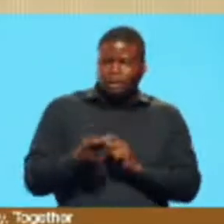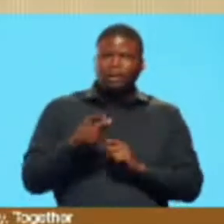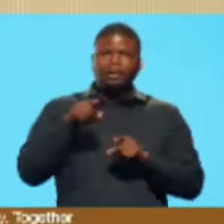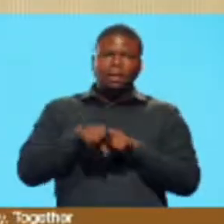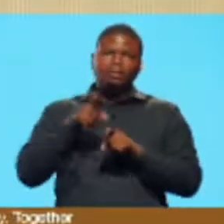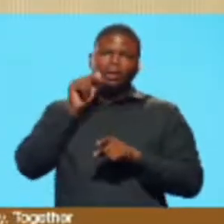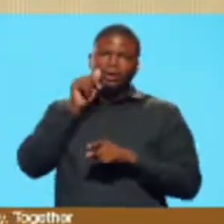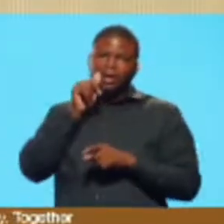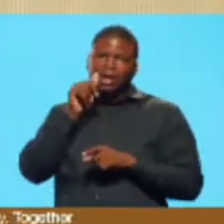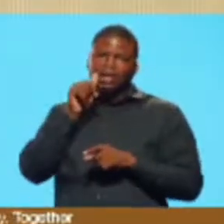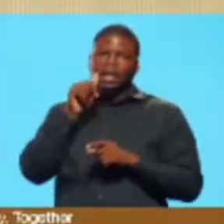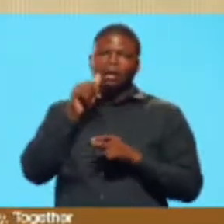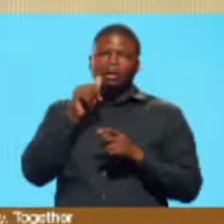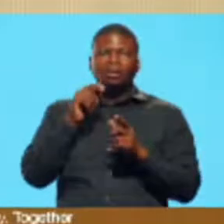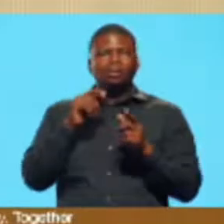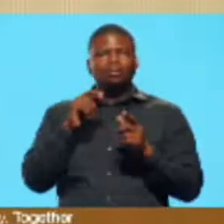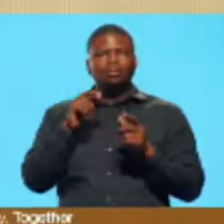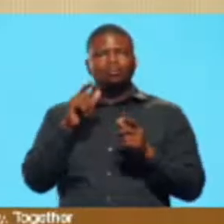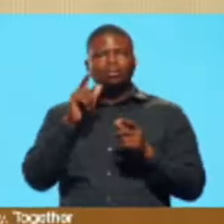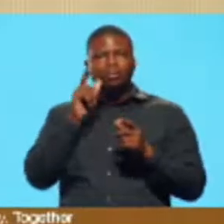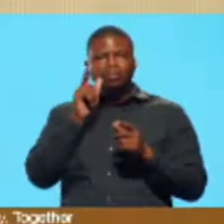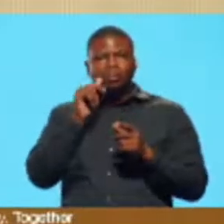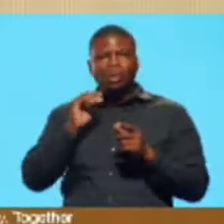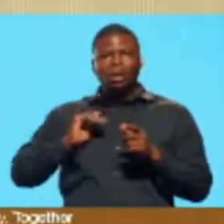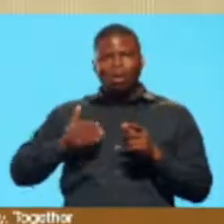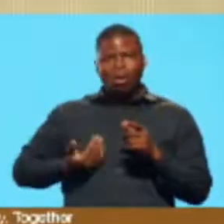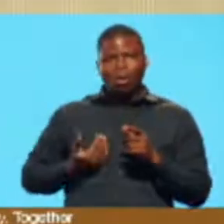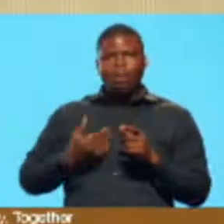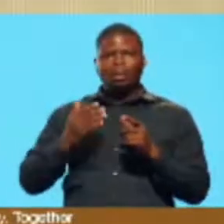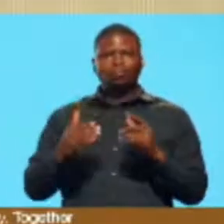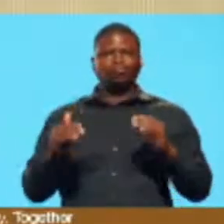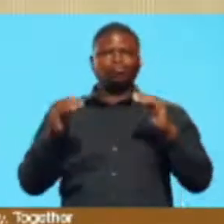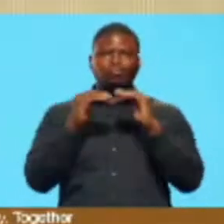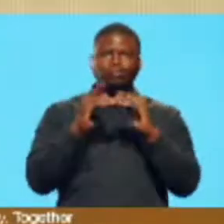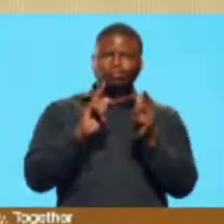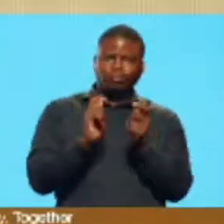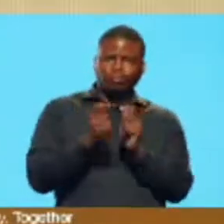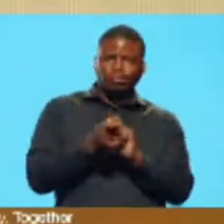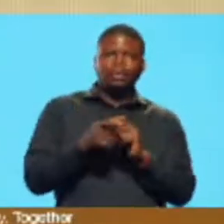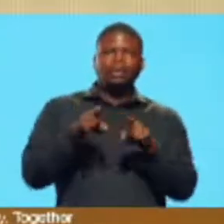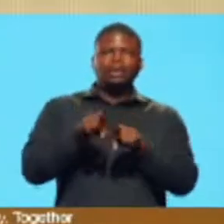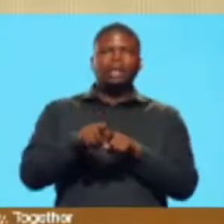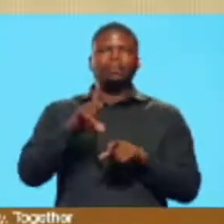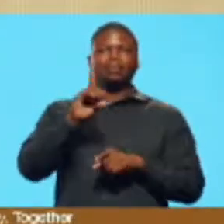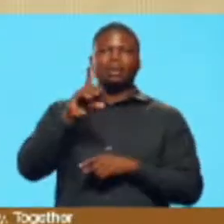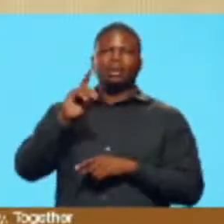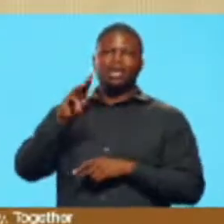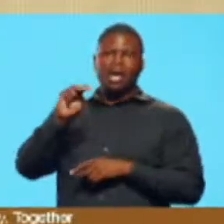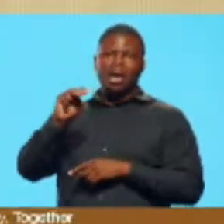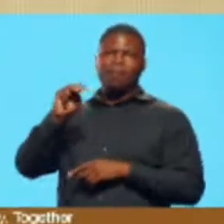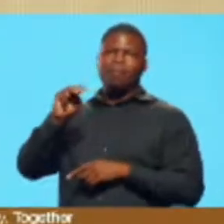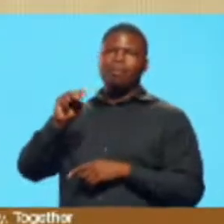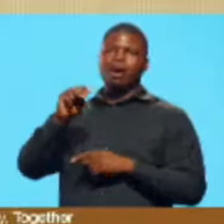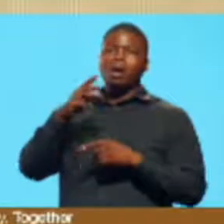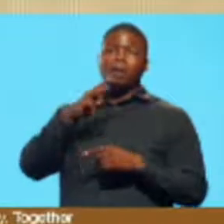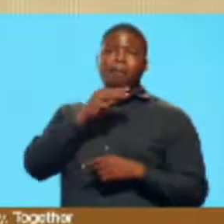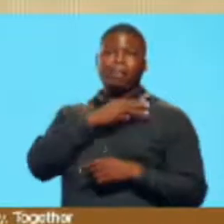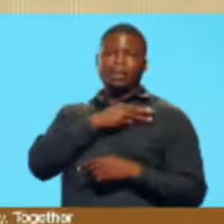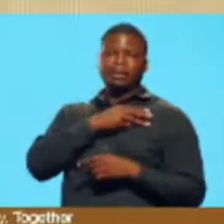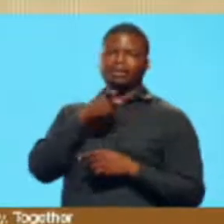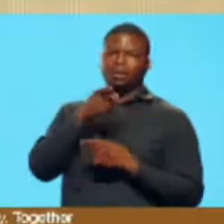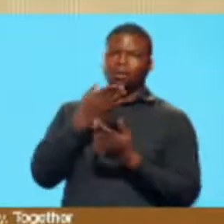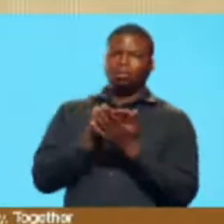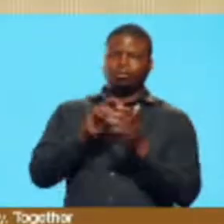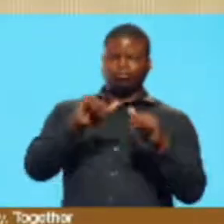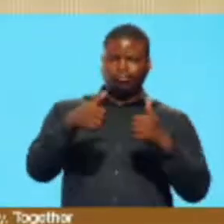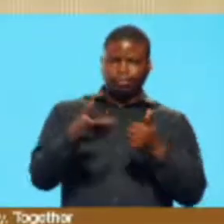mainstreaming, the IDP managers, as well as the DDM managers.